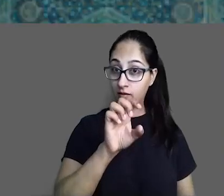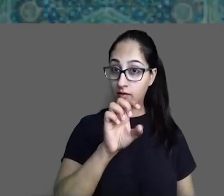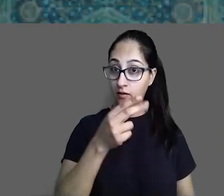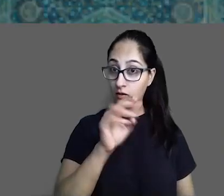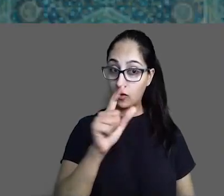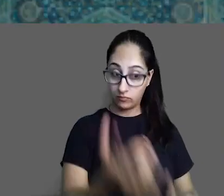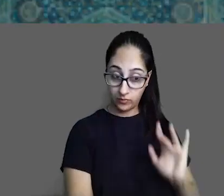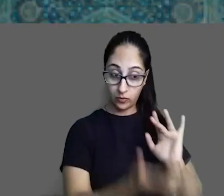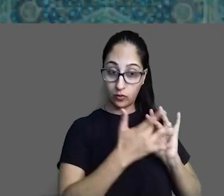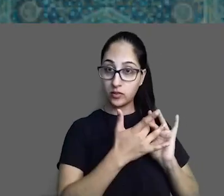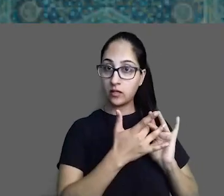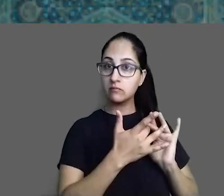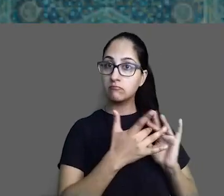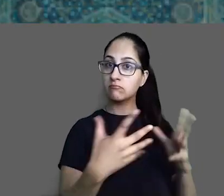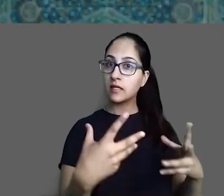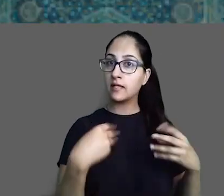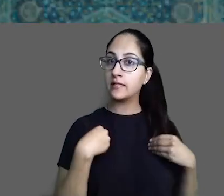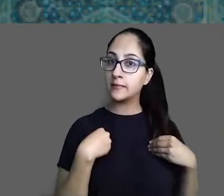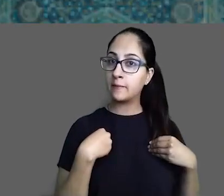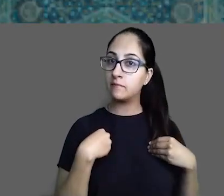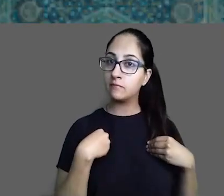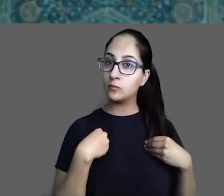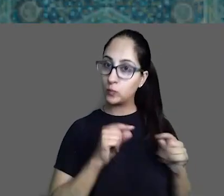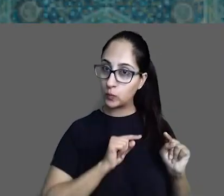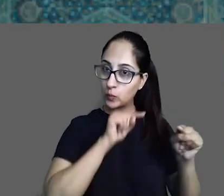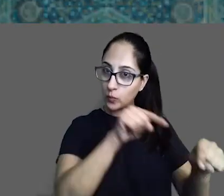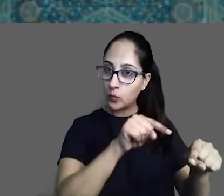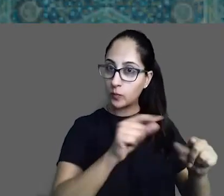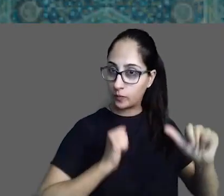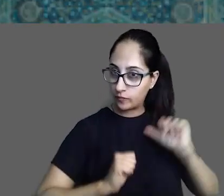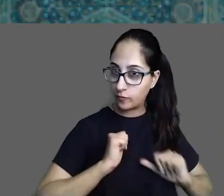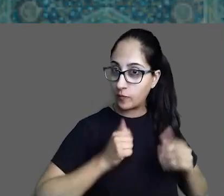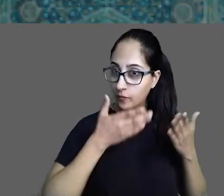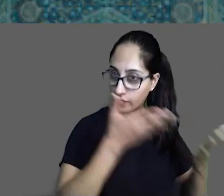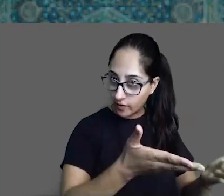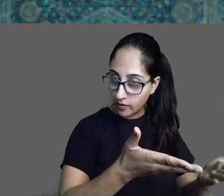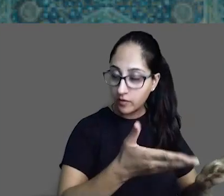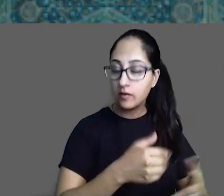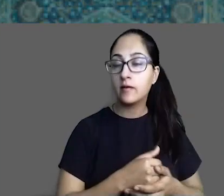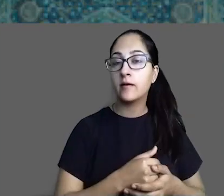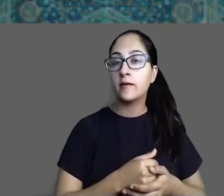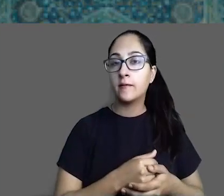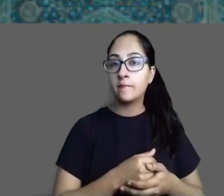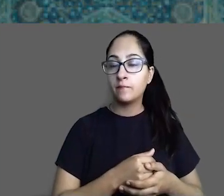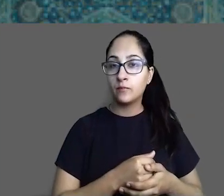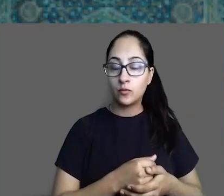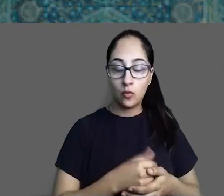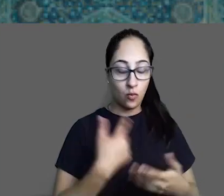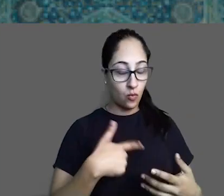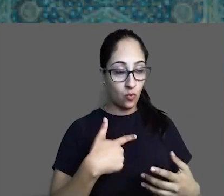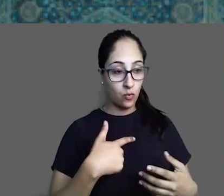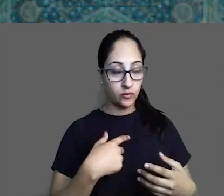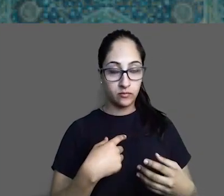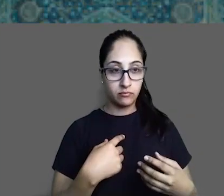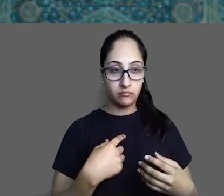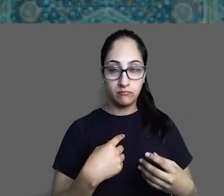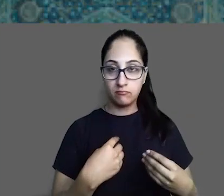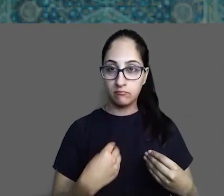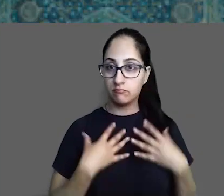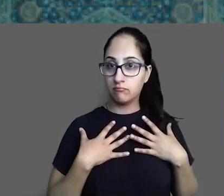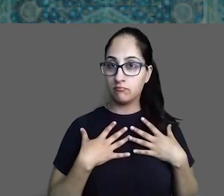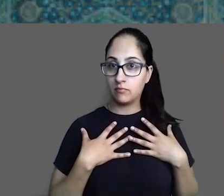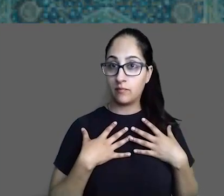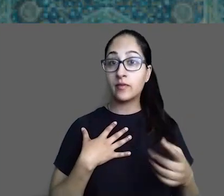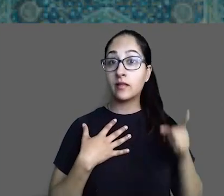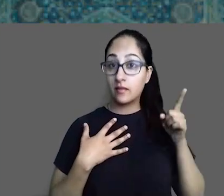came in, to me, as someone who grew up mostly in the West, that was a given, because the position and the reputation and the prestige of Carnegie Hall